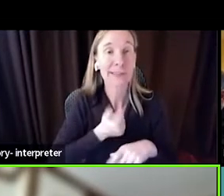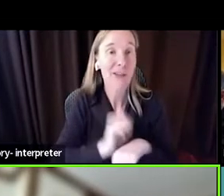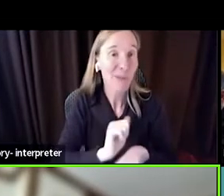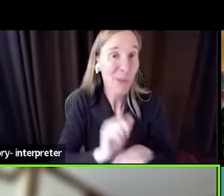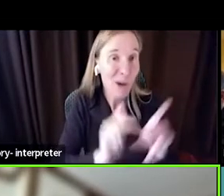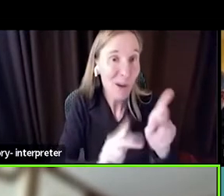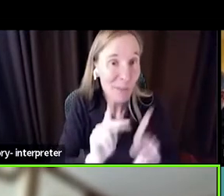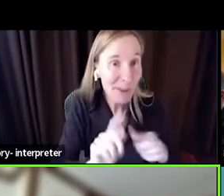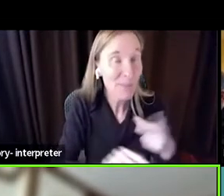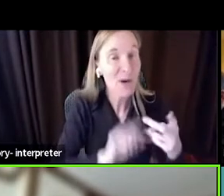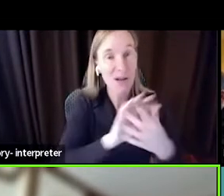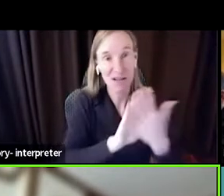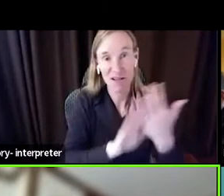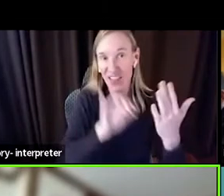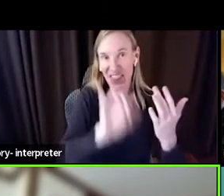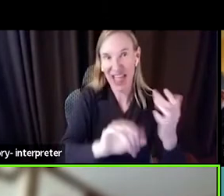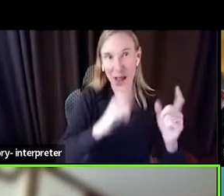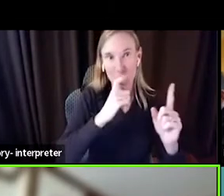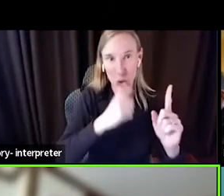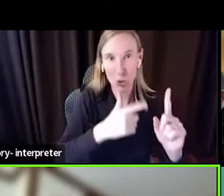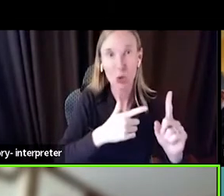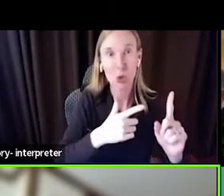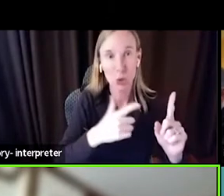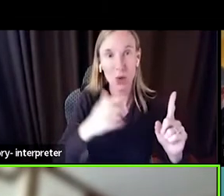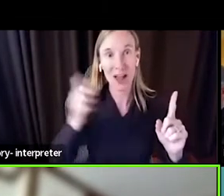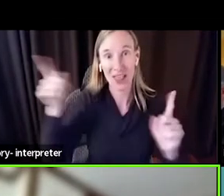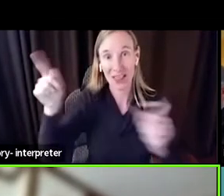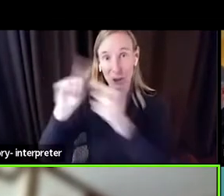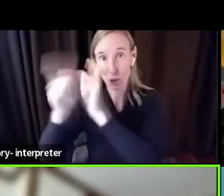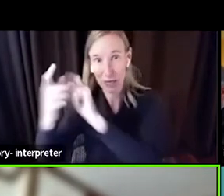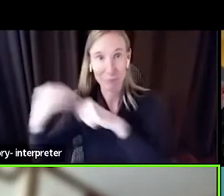about being impacted by any changes to the benchmark plan.